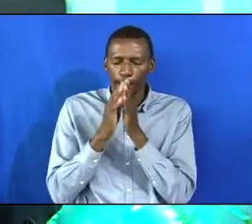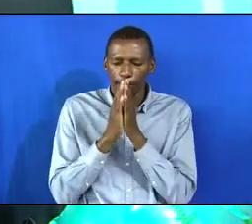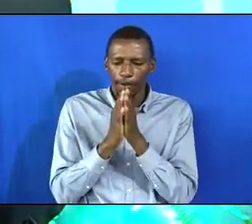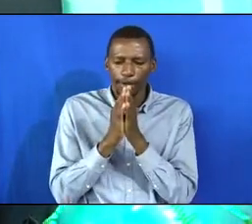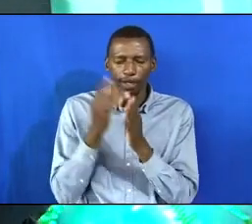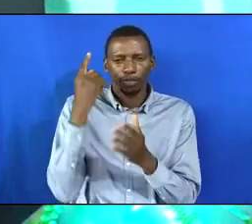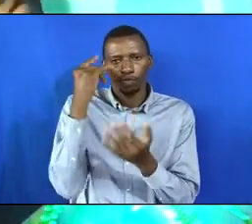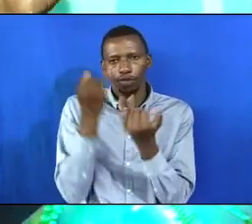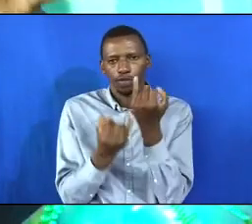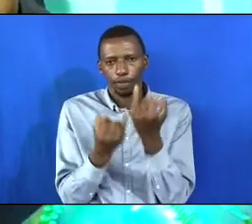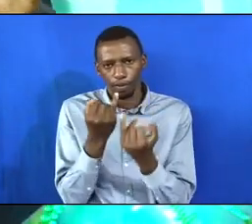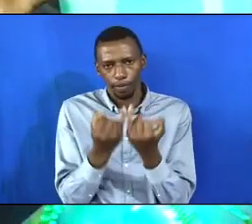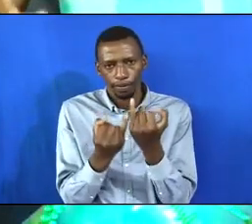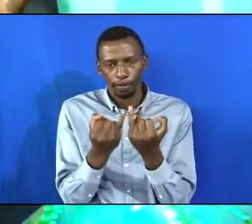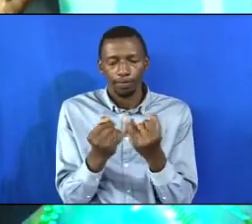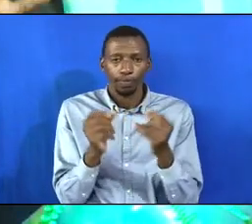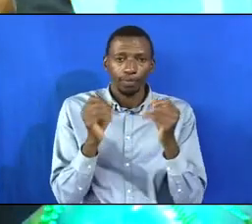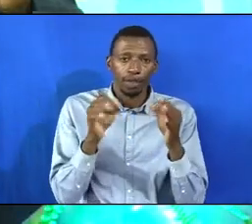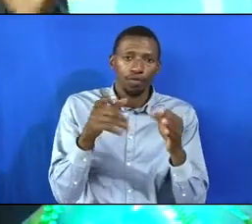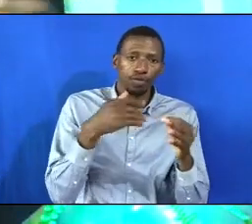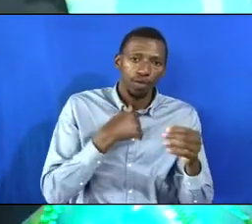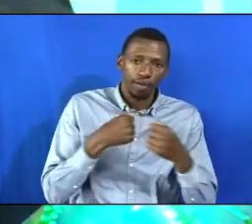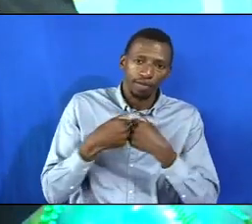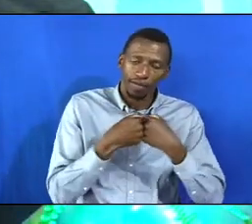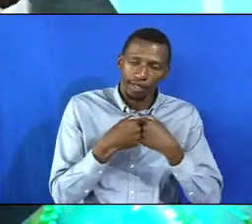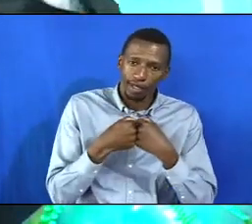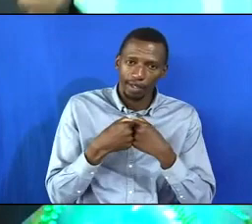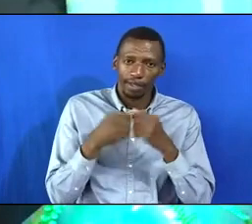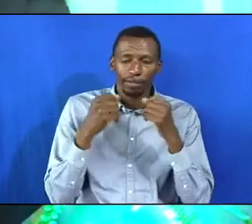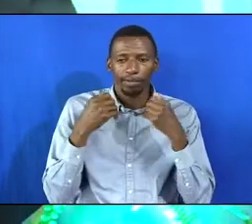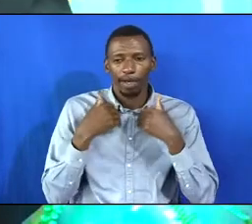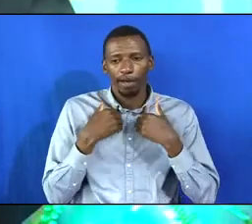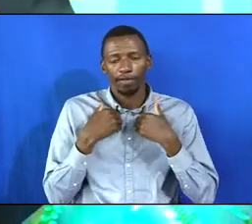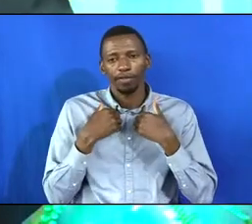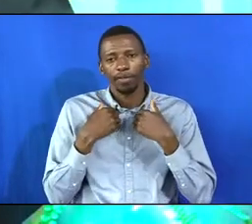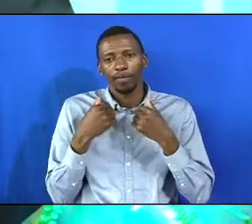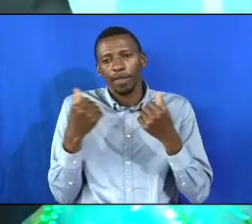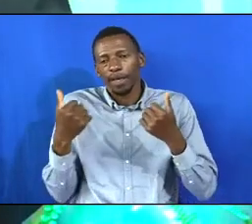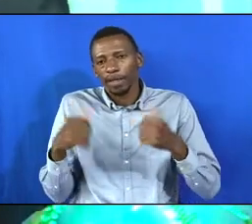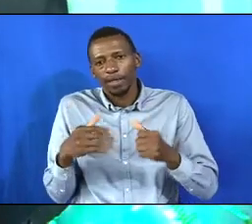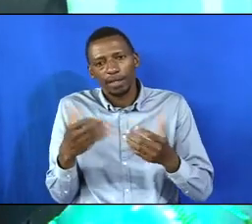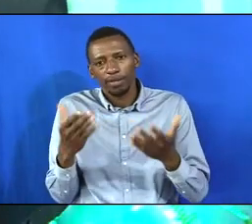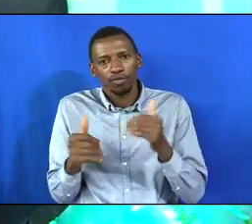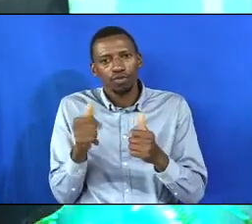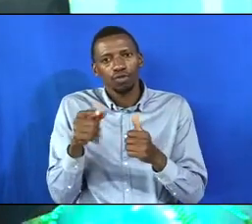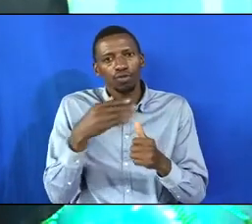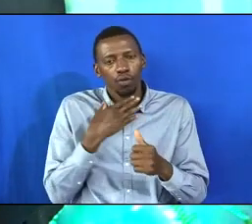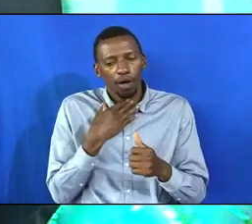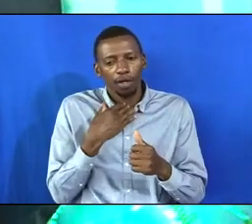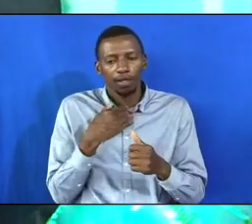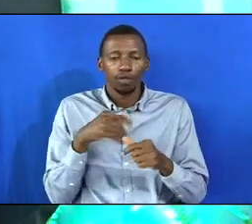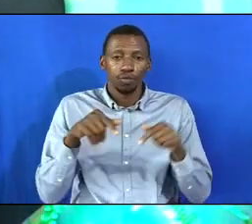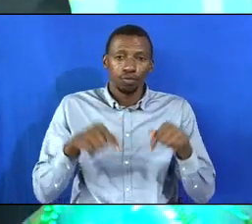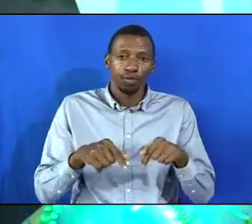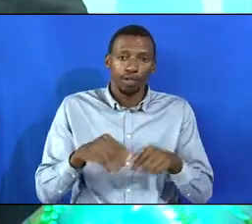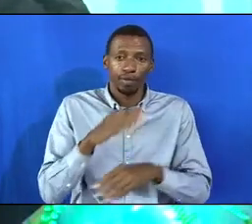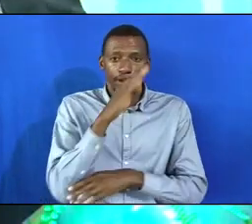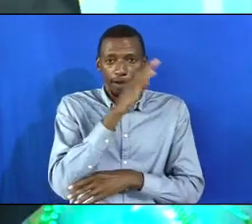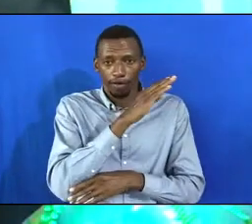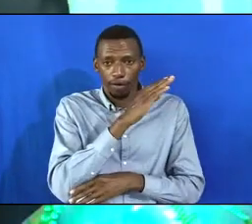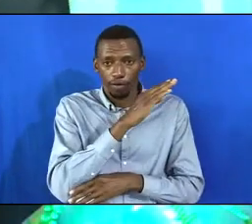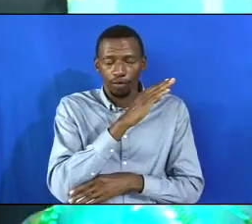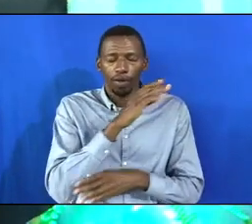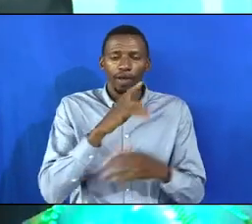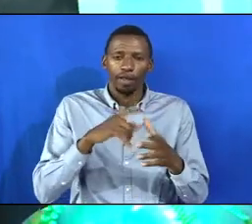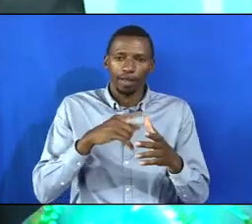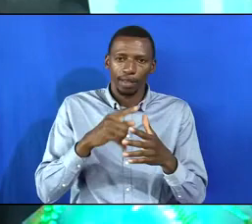Sabbath. So if you have an issue, you have something, you have a breakthrough you want this afternoon, then I